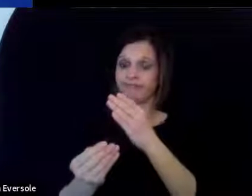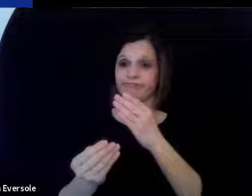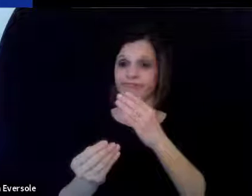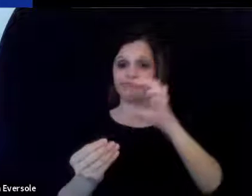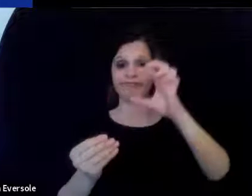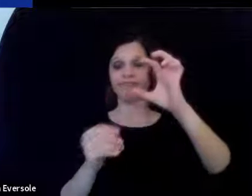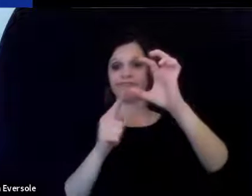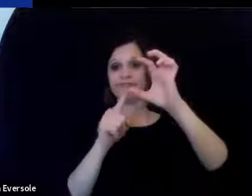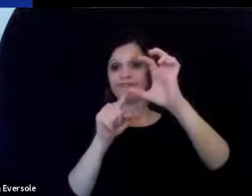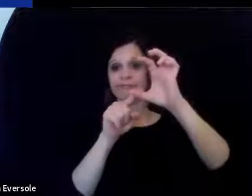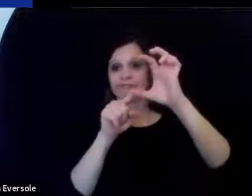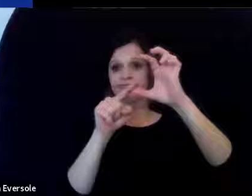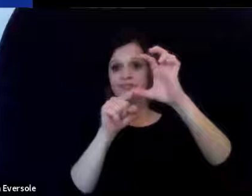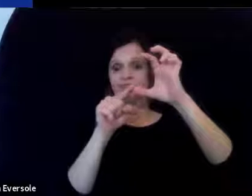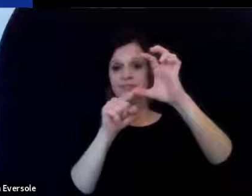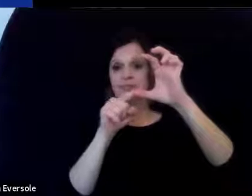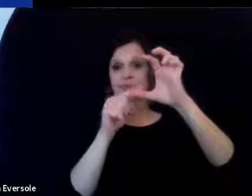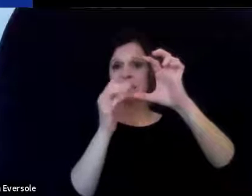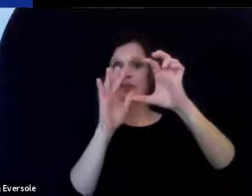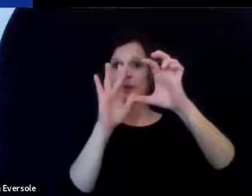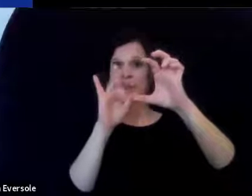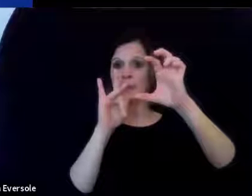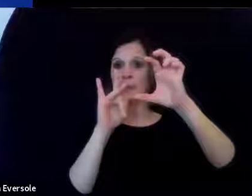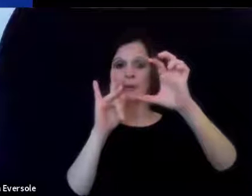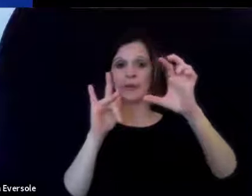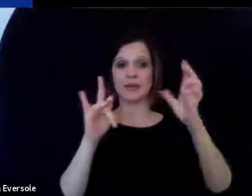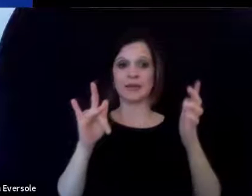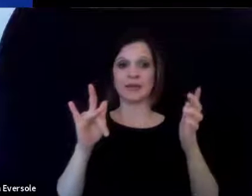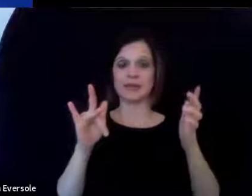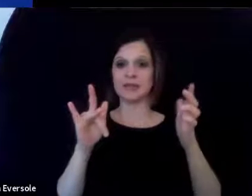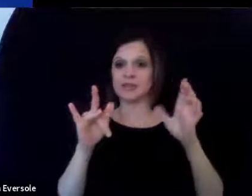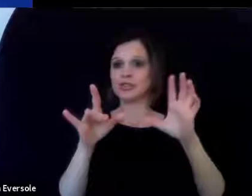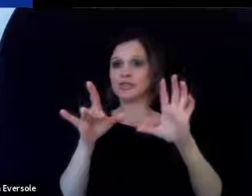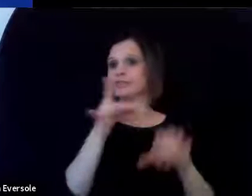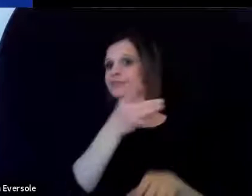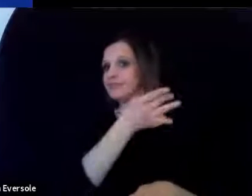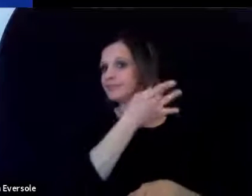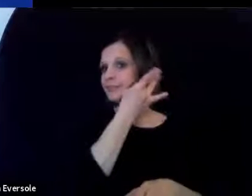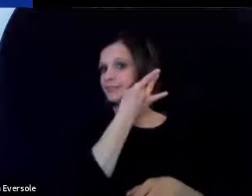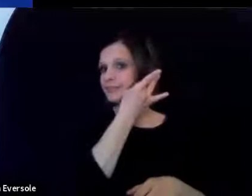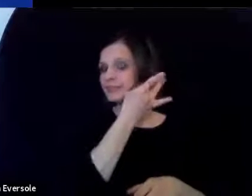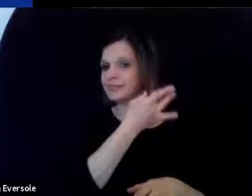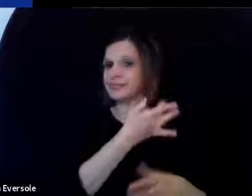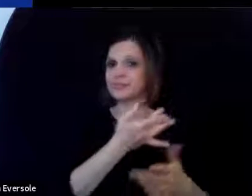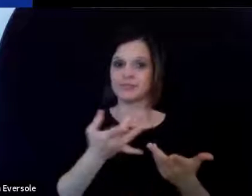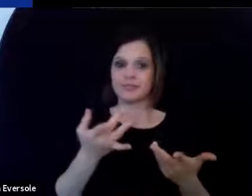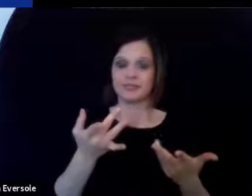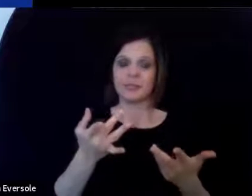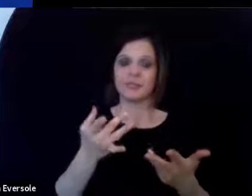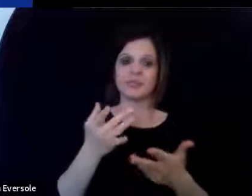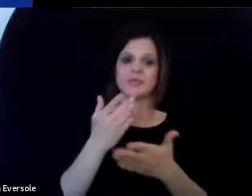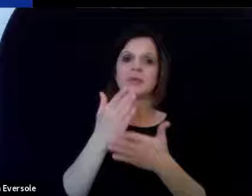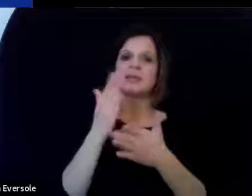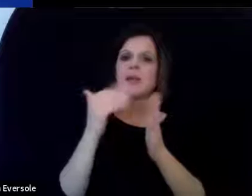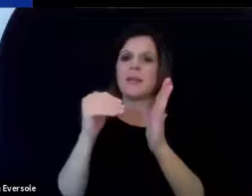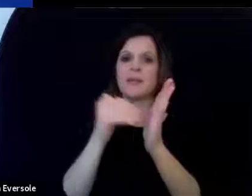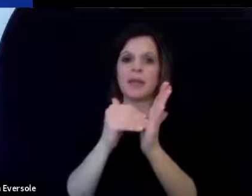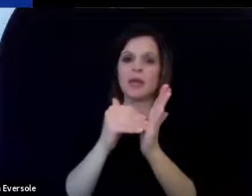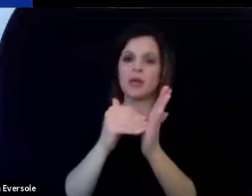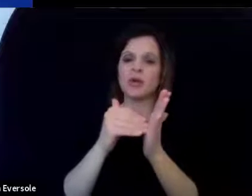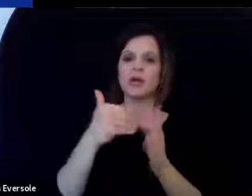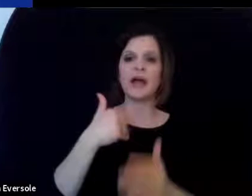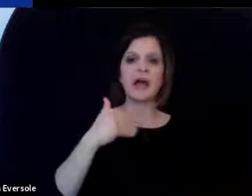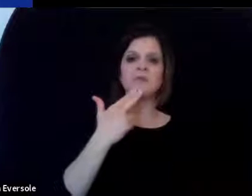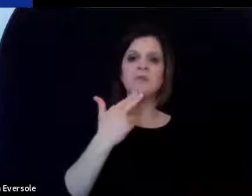ear before the lobe is just attached to the scalp. Some of them, like the middle picture, does have a small earlobe.